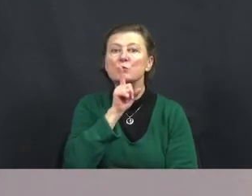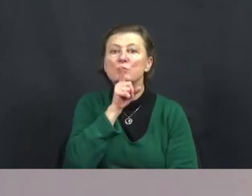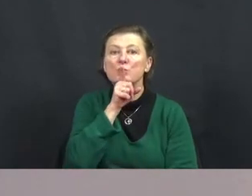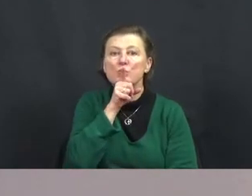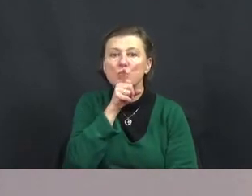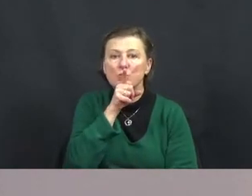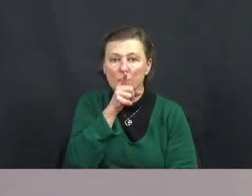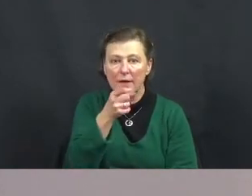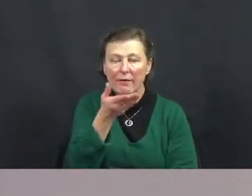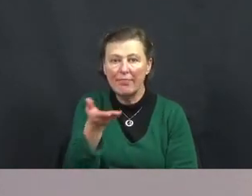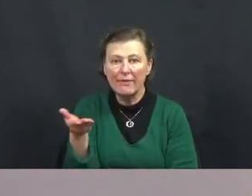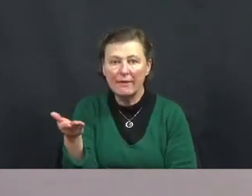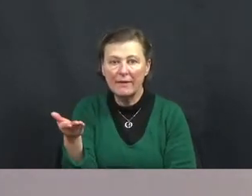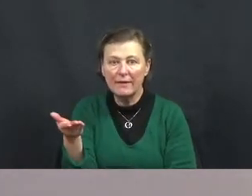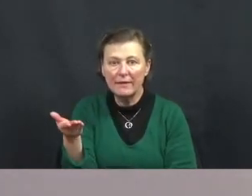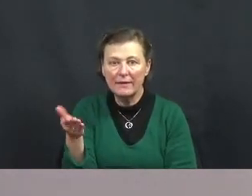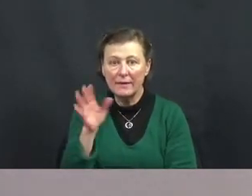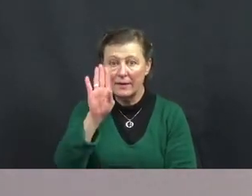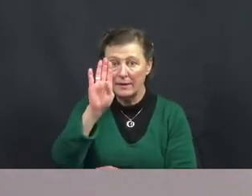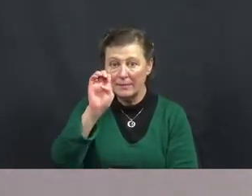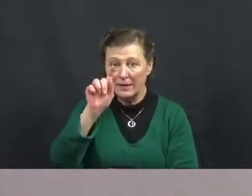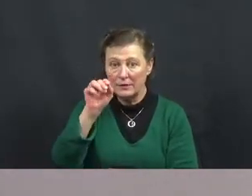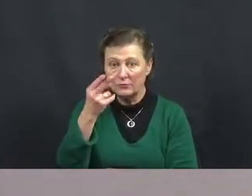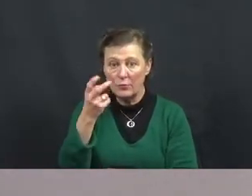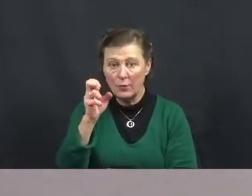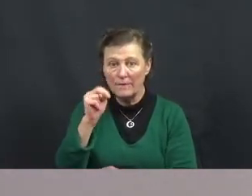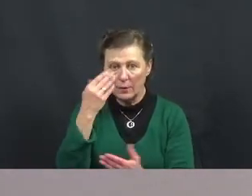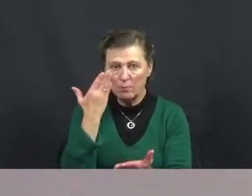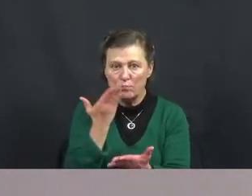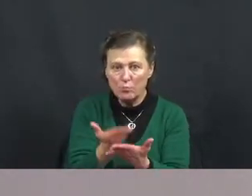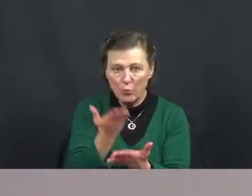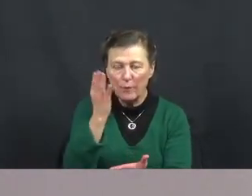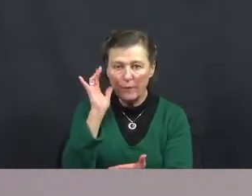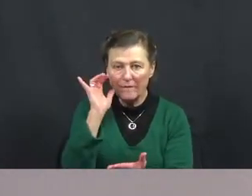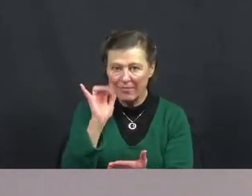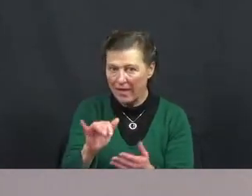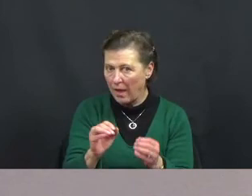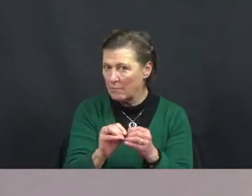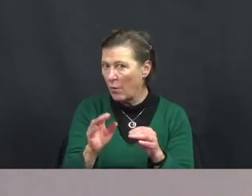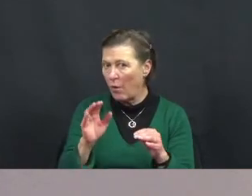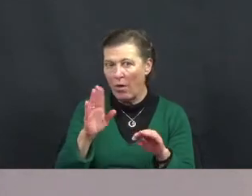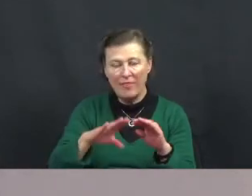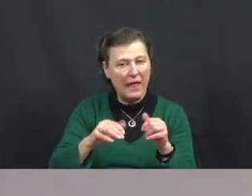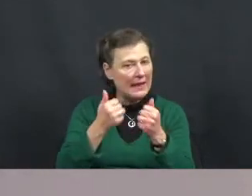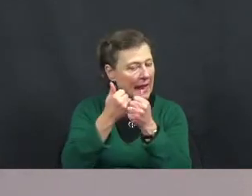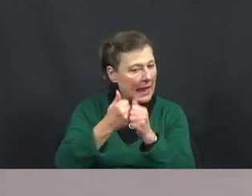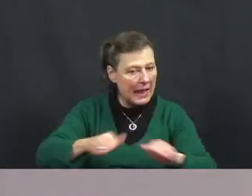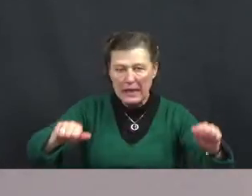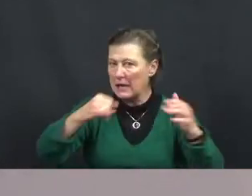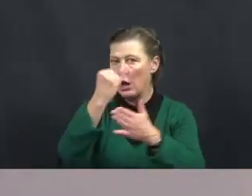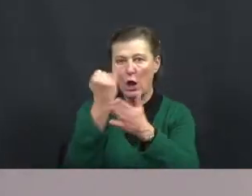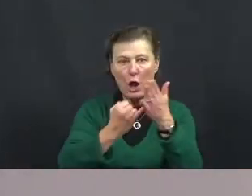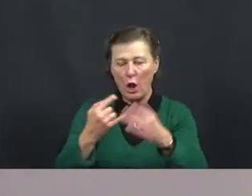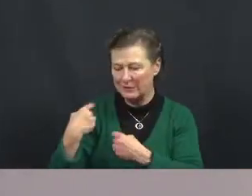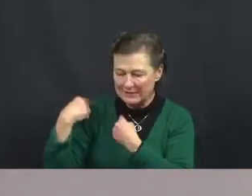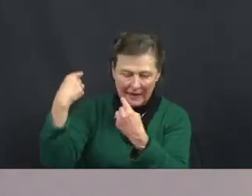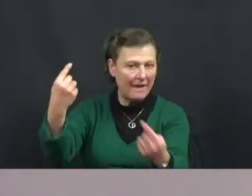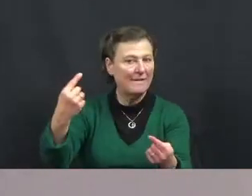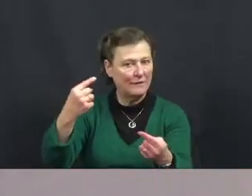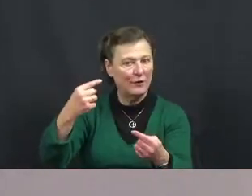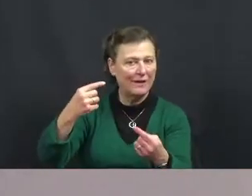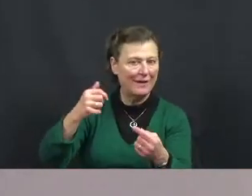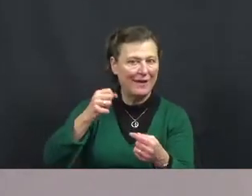thing. Beethoven proved it more than any artist ever has, as far as I can